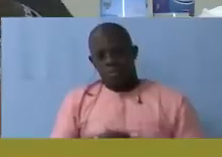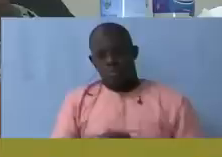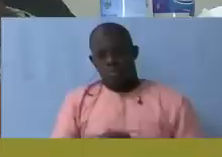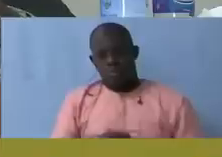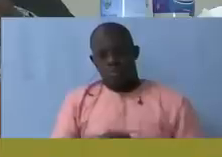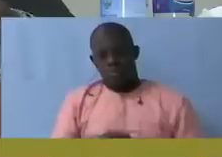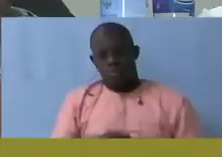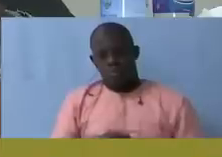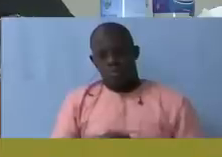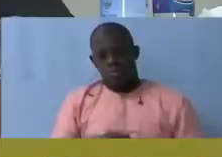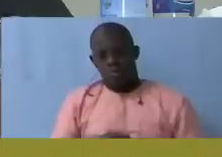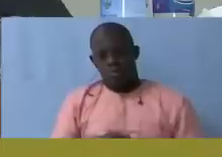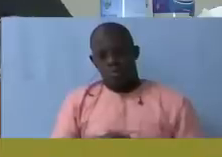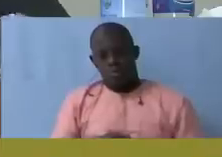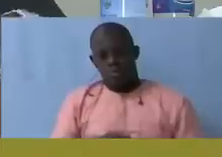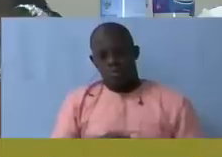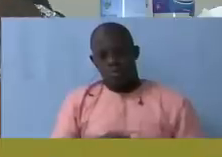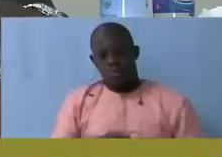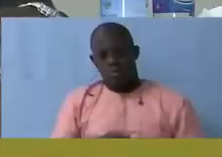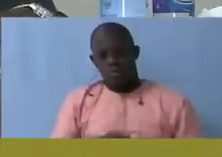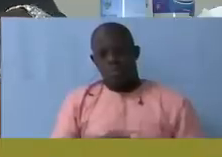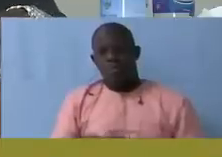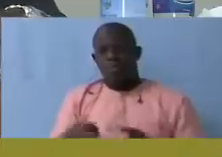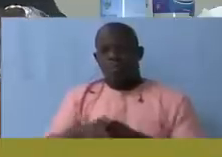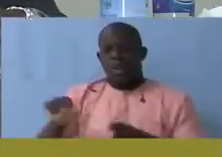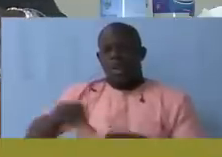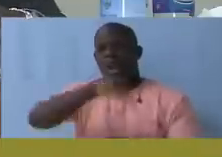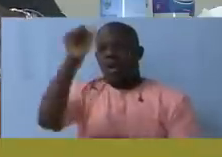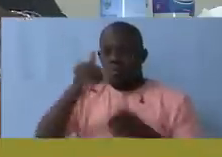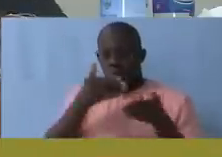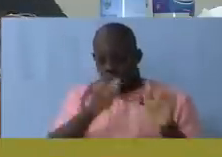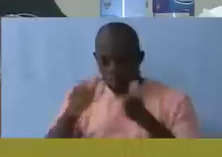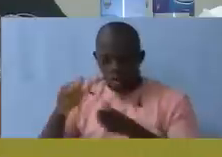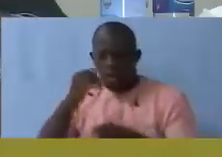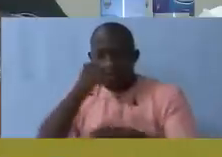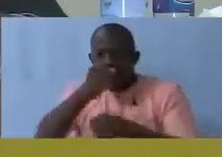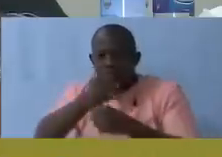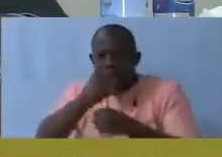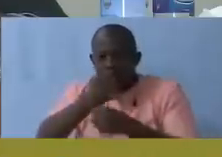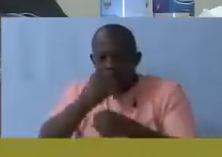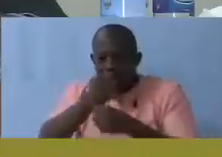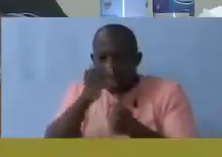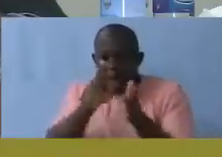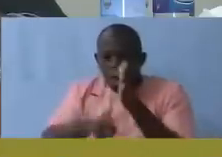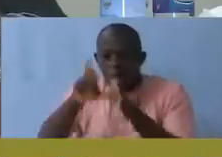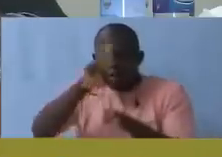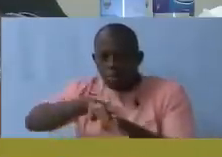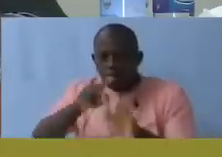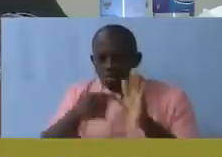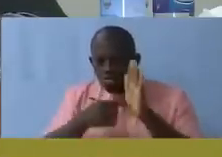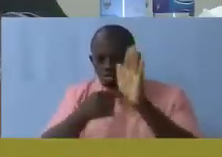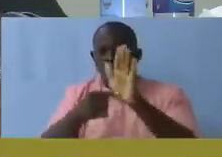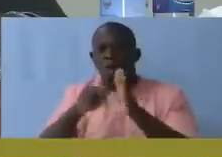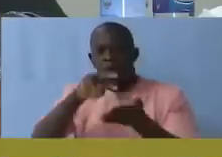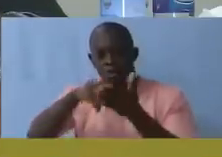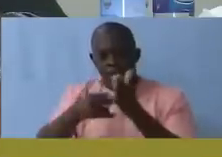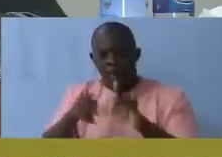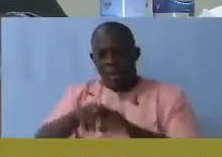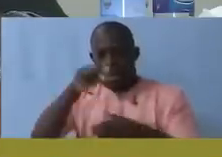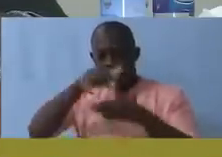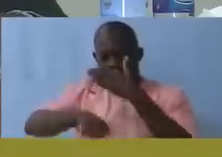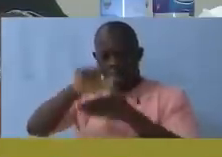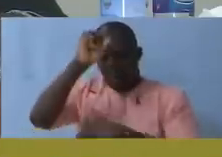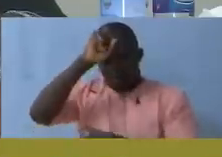they build up the results as showing a breakthrough in the president's treatment or in the president's